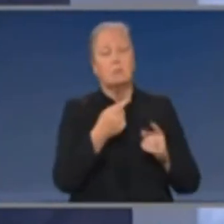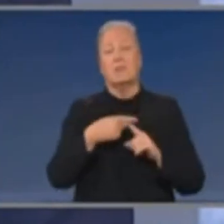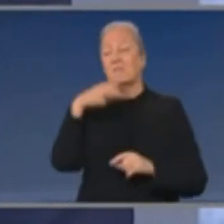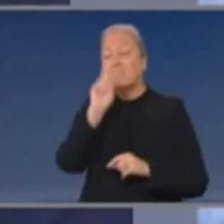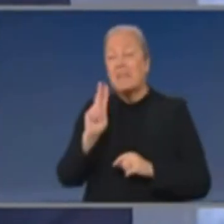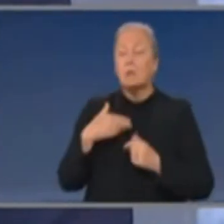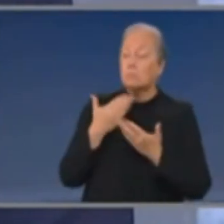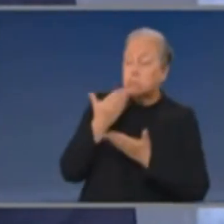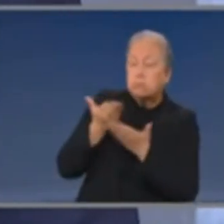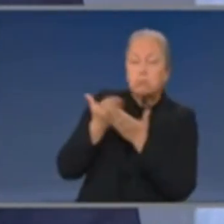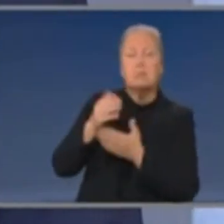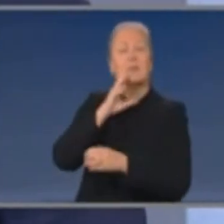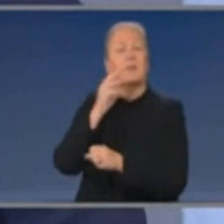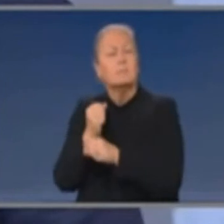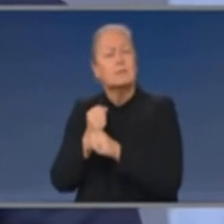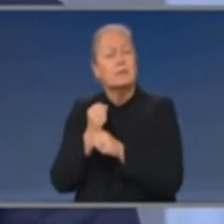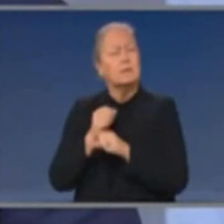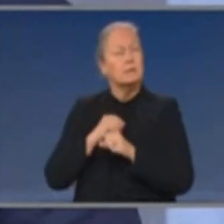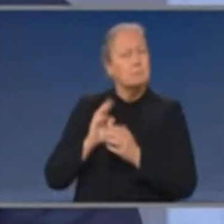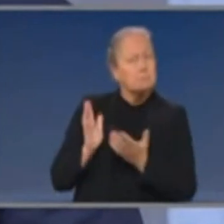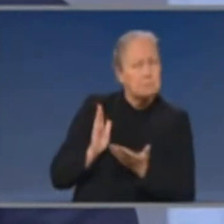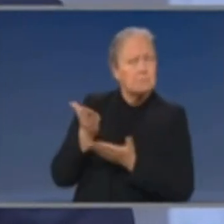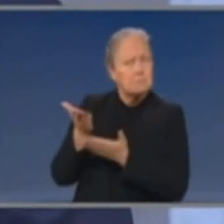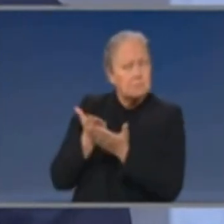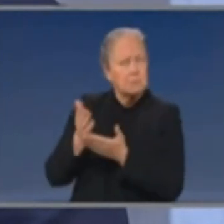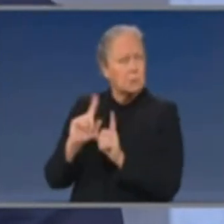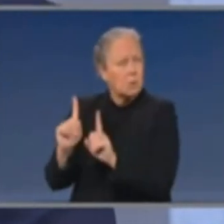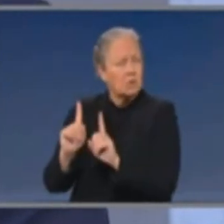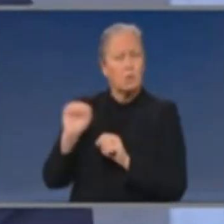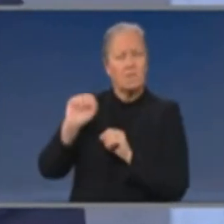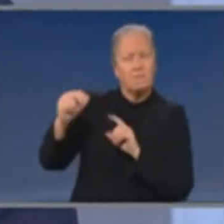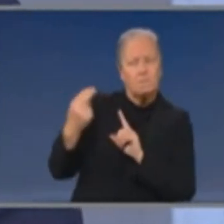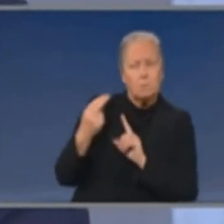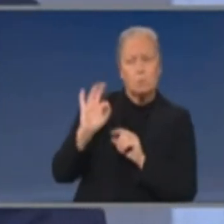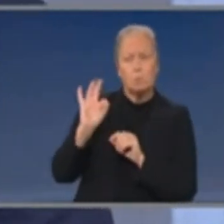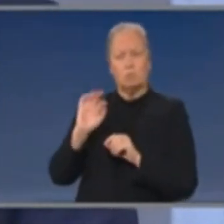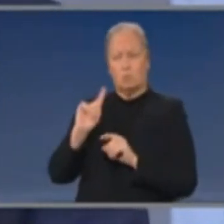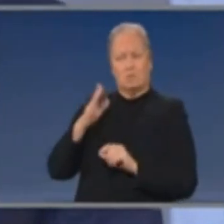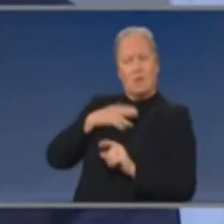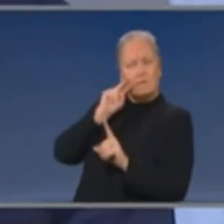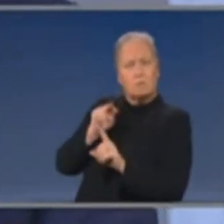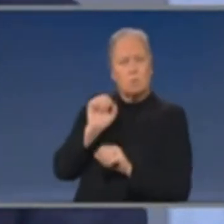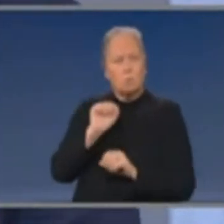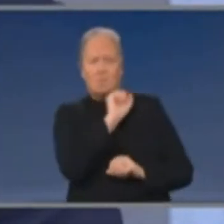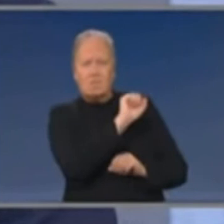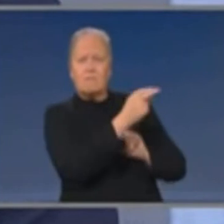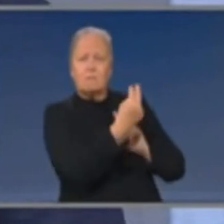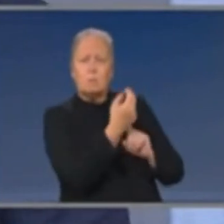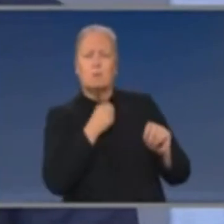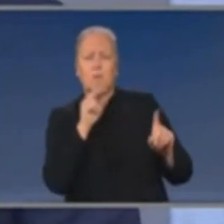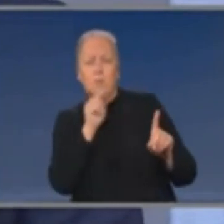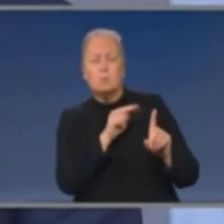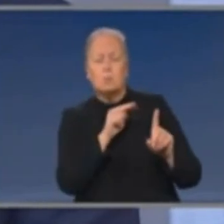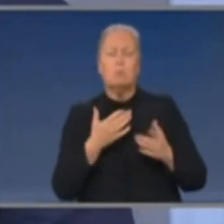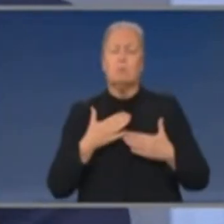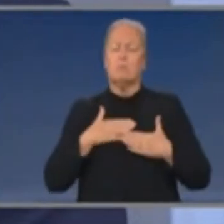strong position that he has taken when it is in relation to their interests being compromised in relation to the South China Sea. So, look, Australia